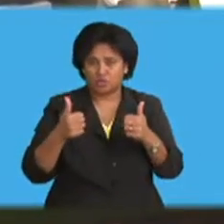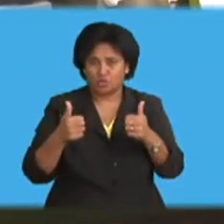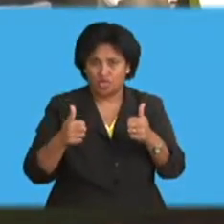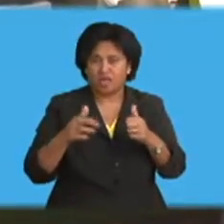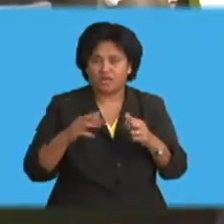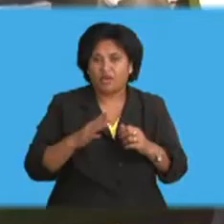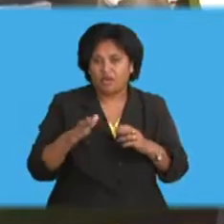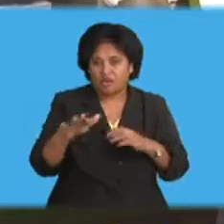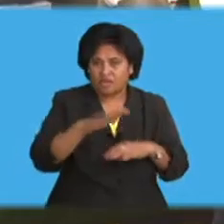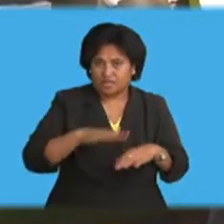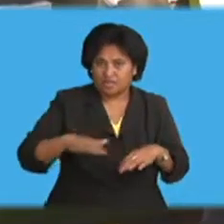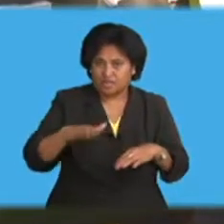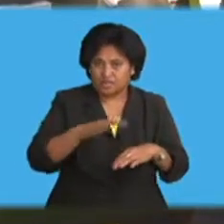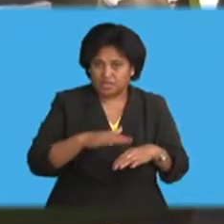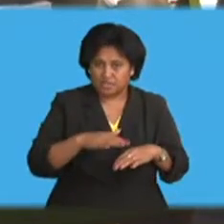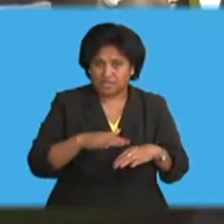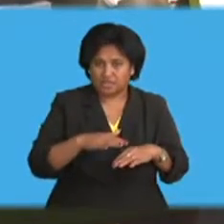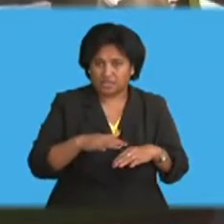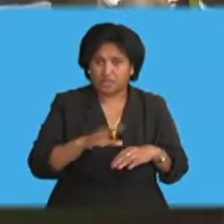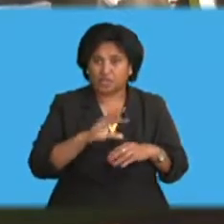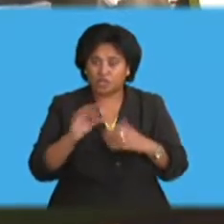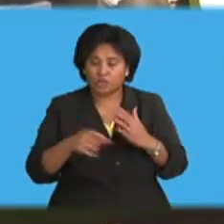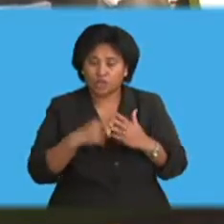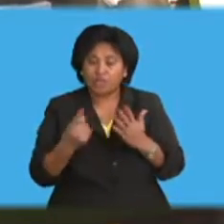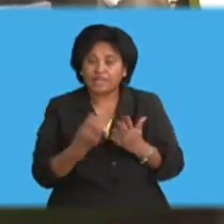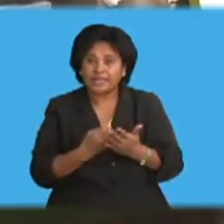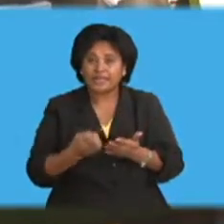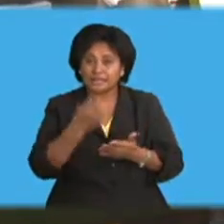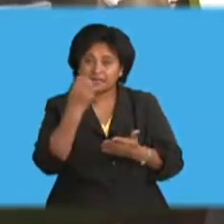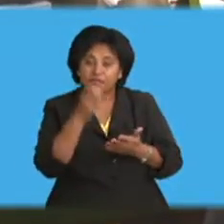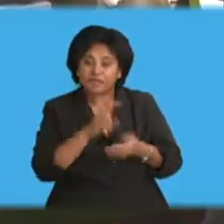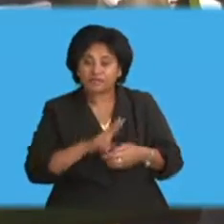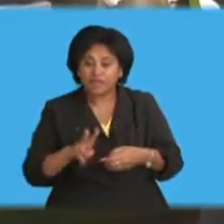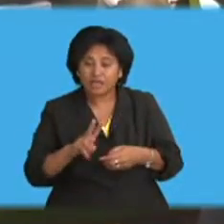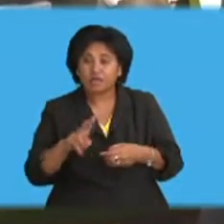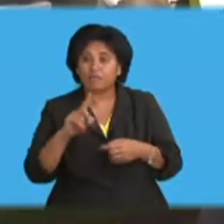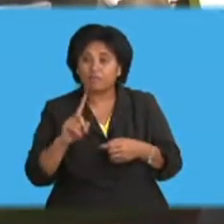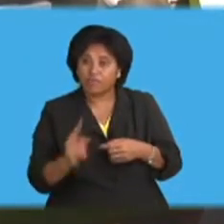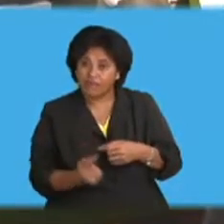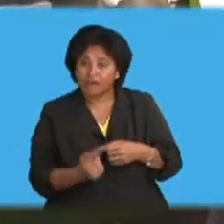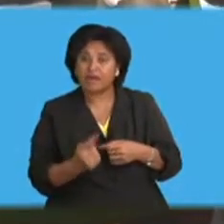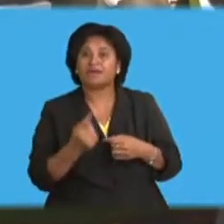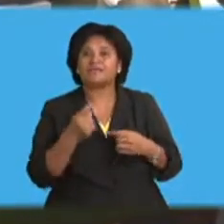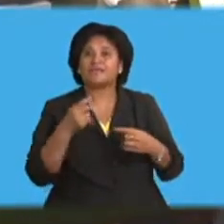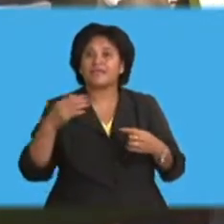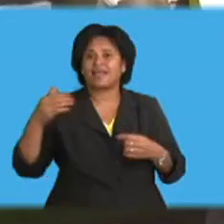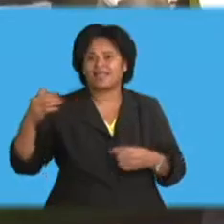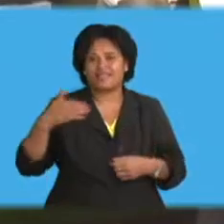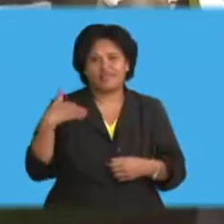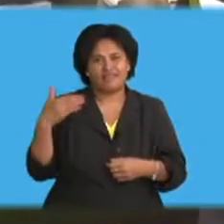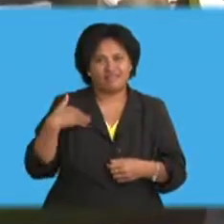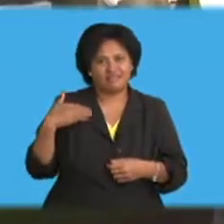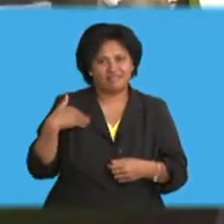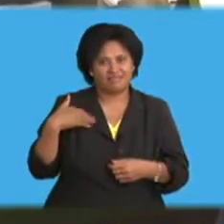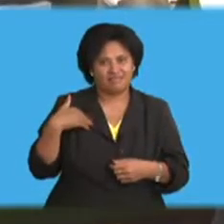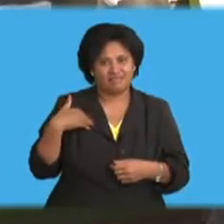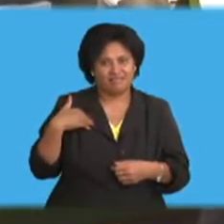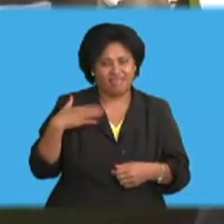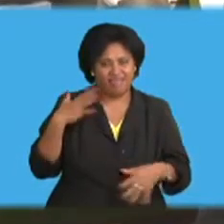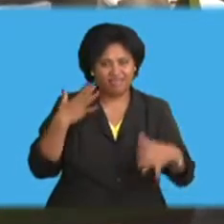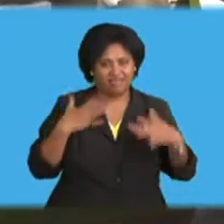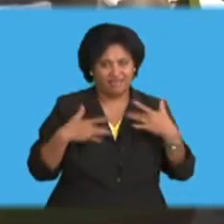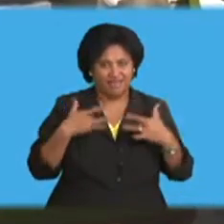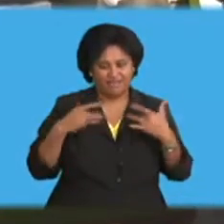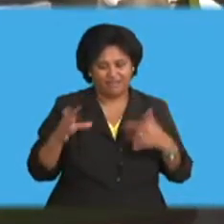the industry, not only in terms of economic value, but most importantly, the health and well-being of